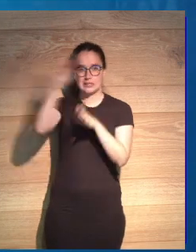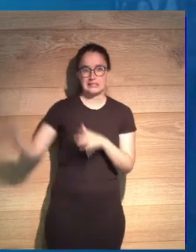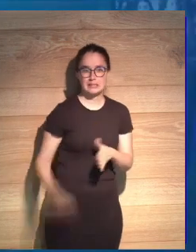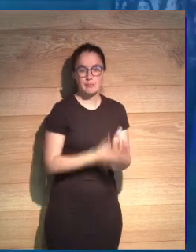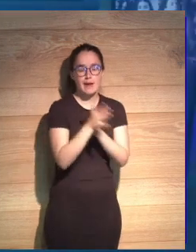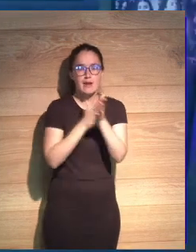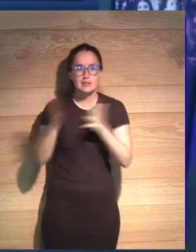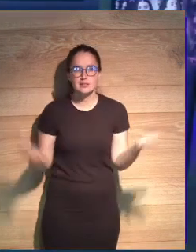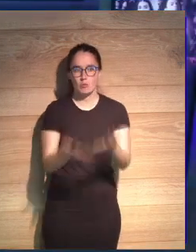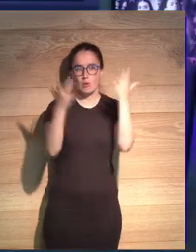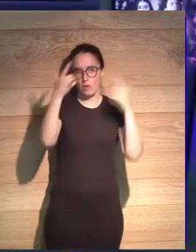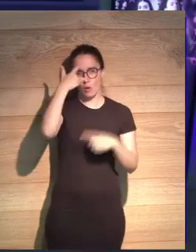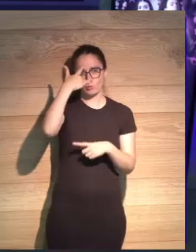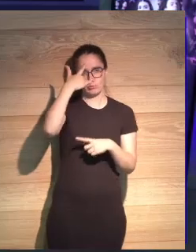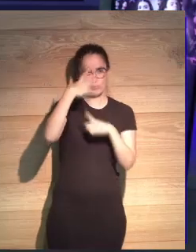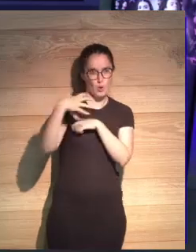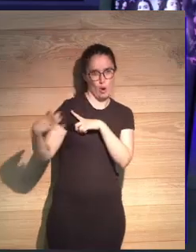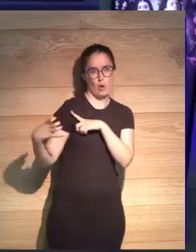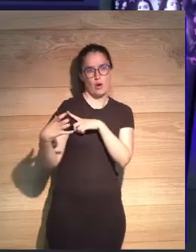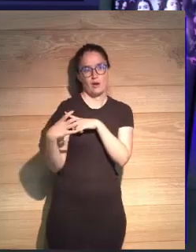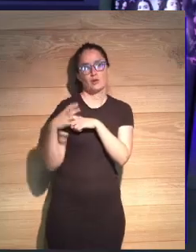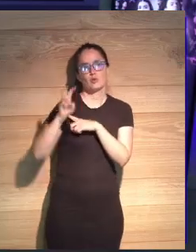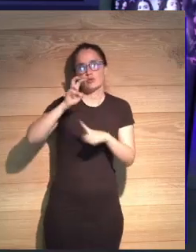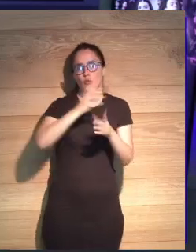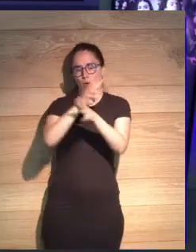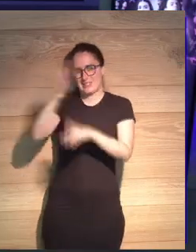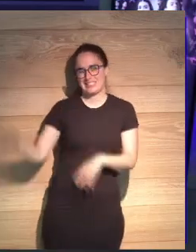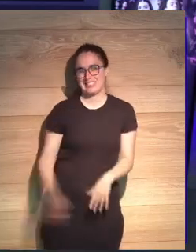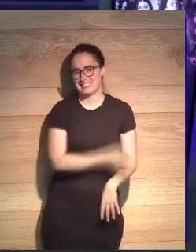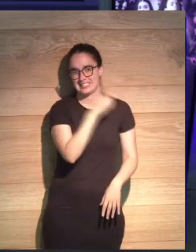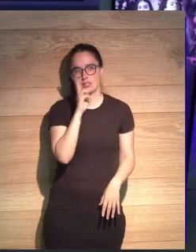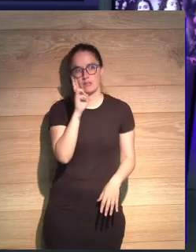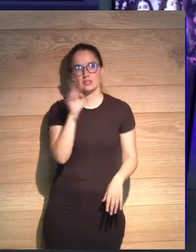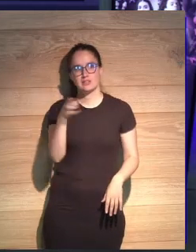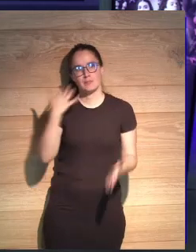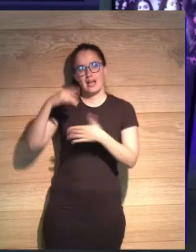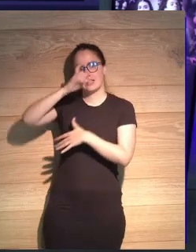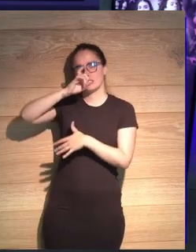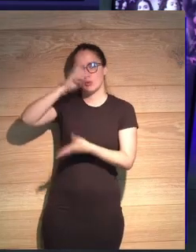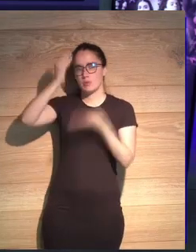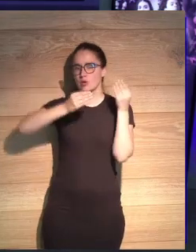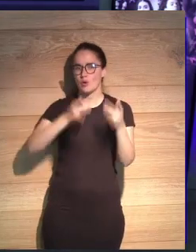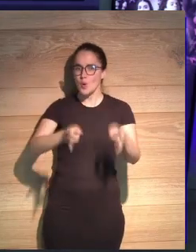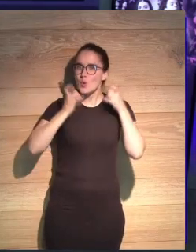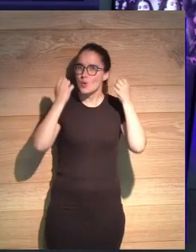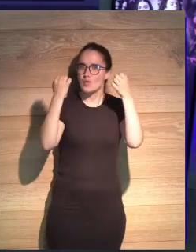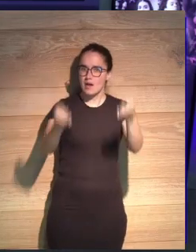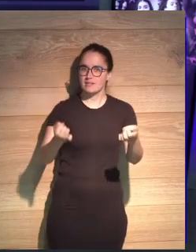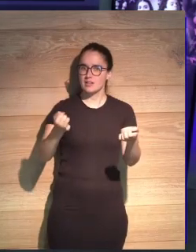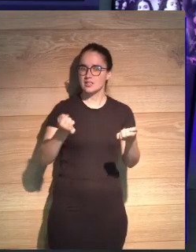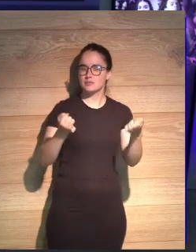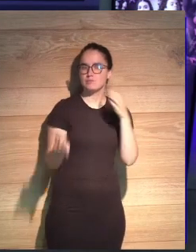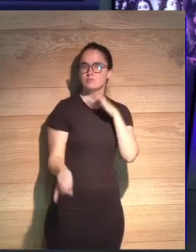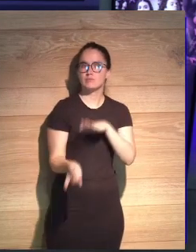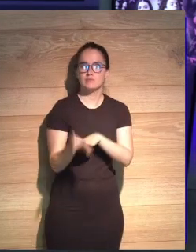screen. We have introduced different games for cognitive rehabilitation. This is older, but I think